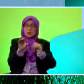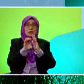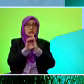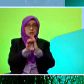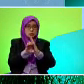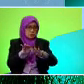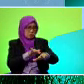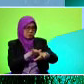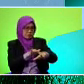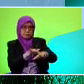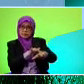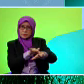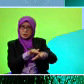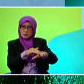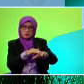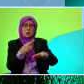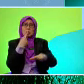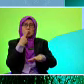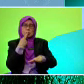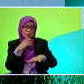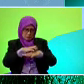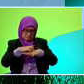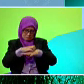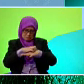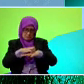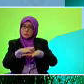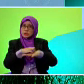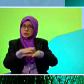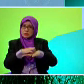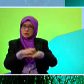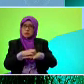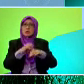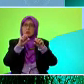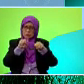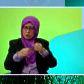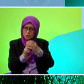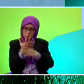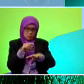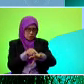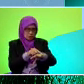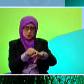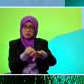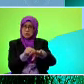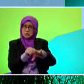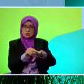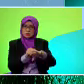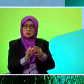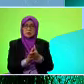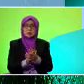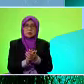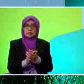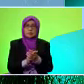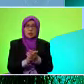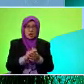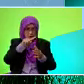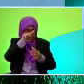cause skin infections. Okay, molds or fungi can grow on your skin and make you have ringworms and